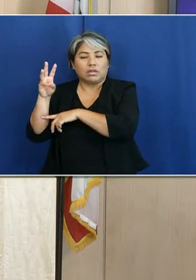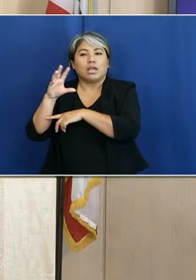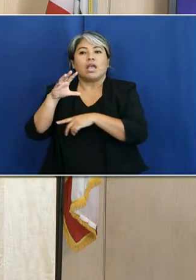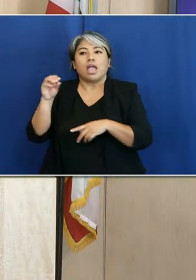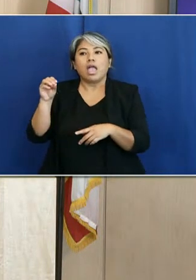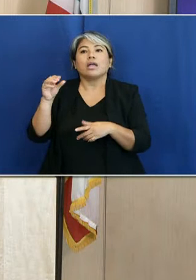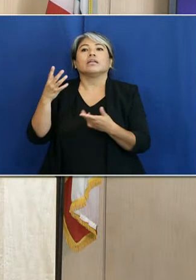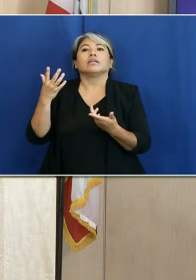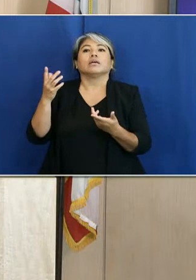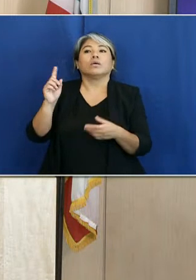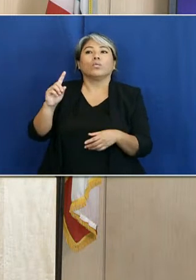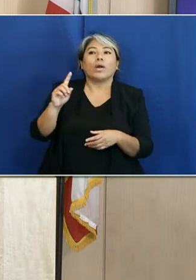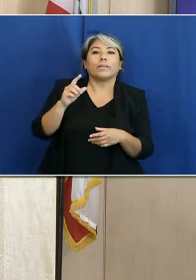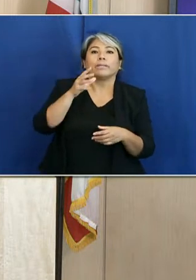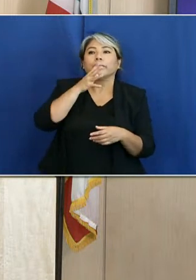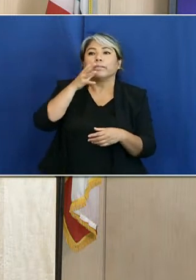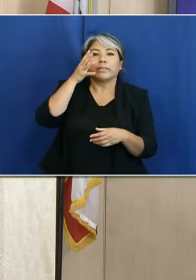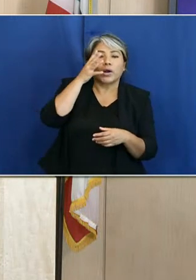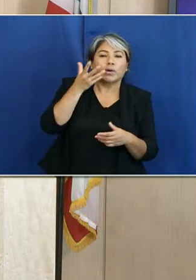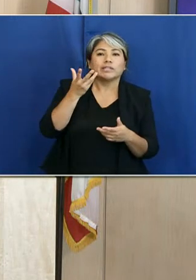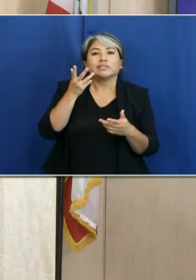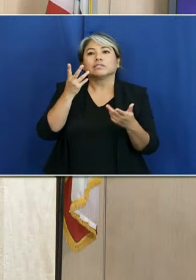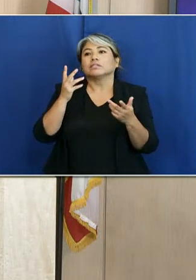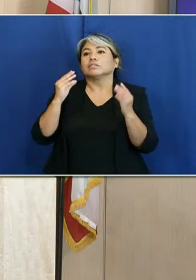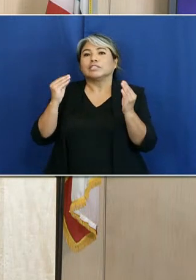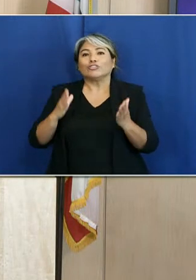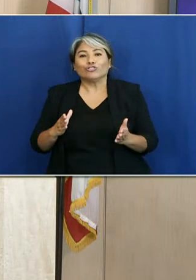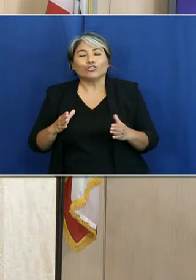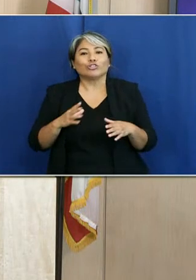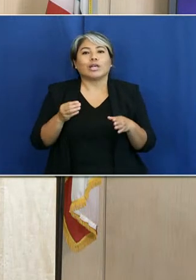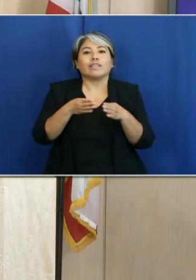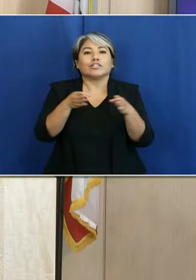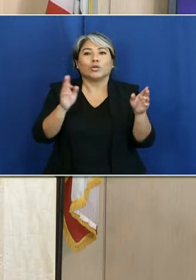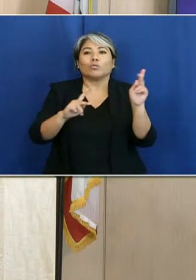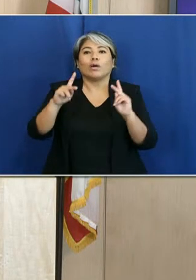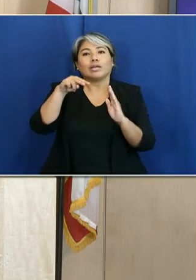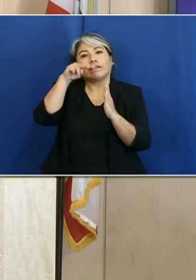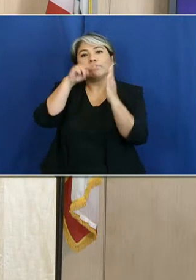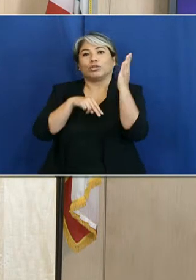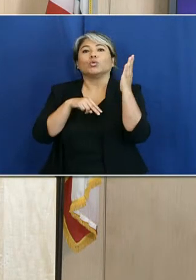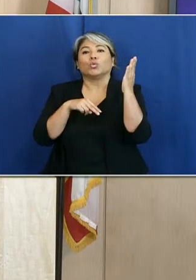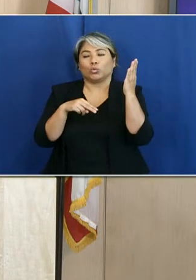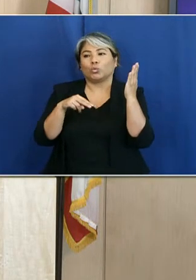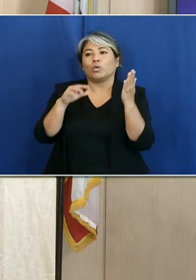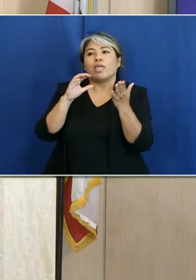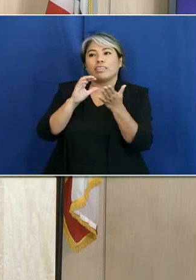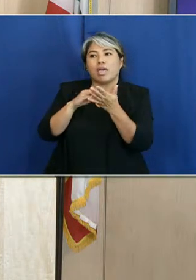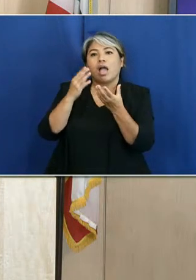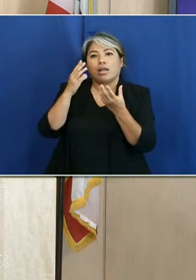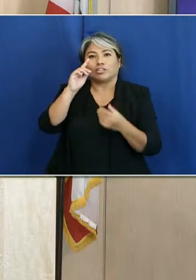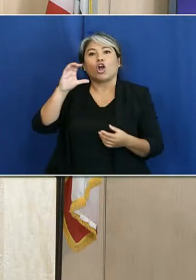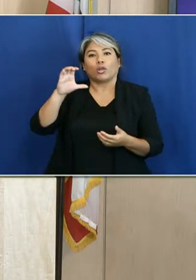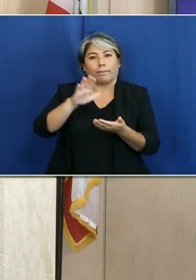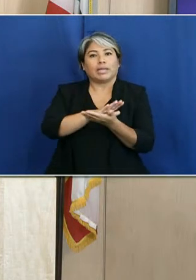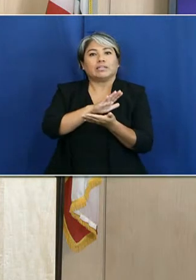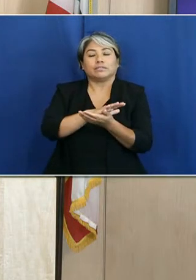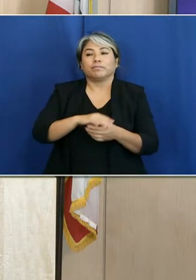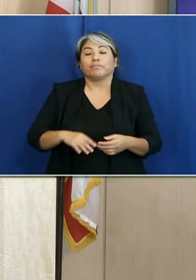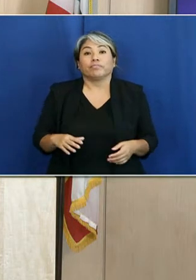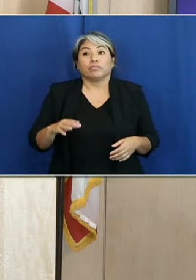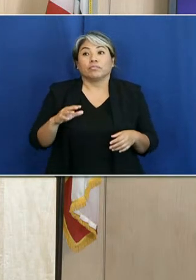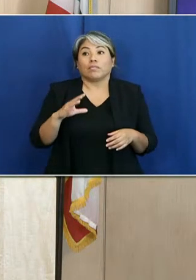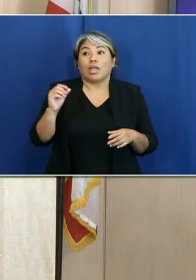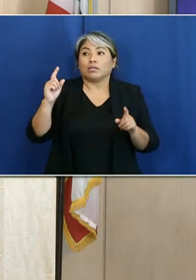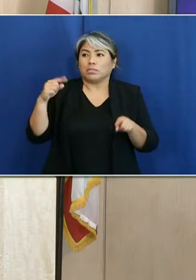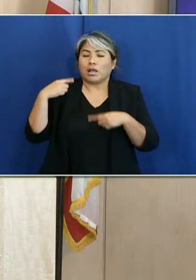in locations where parents and faculty and the general public can view that document. And there has been a